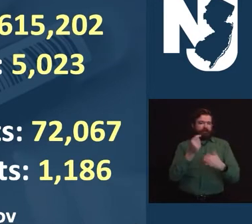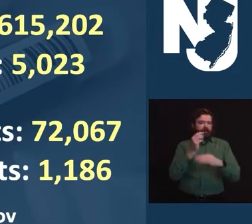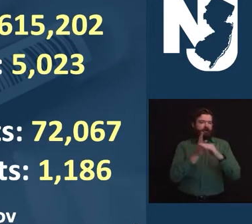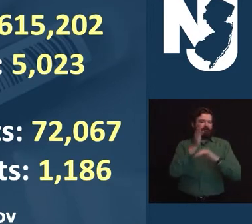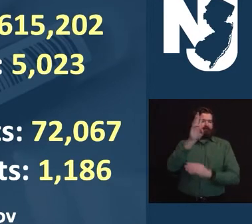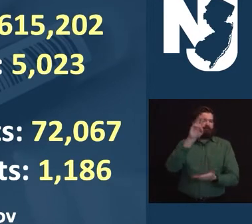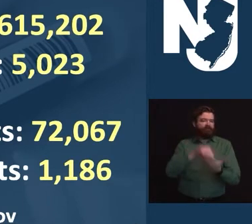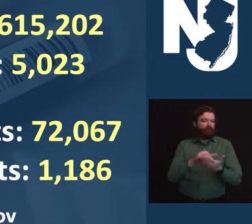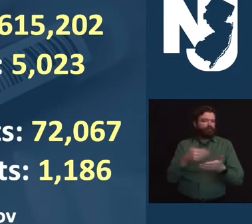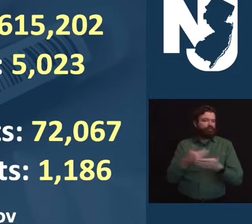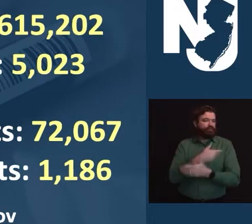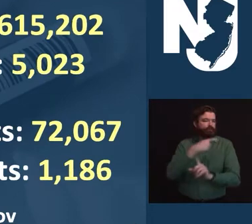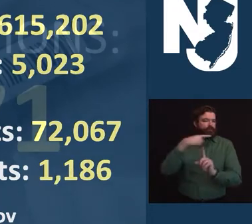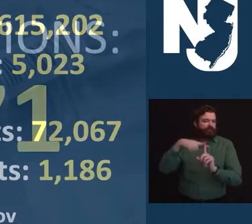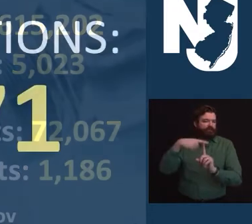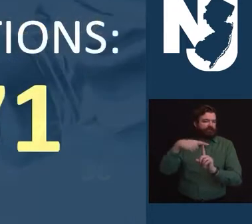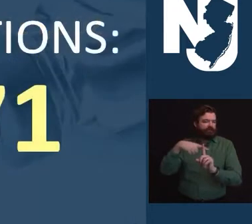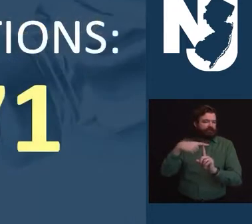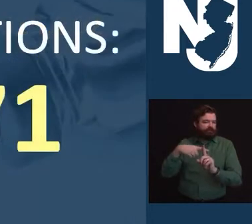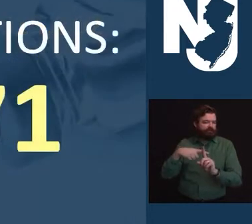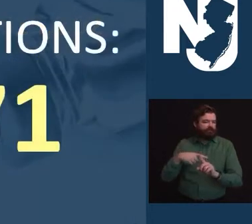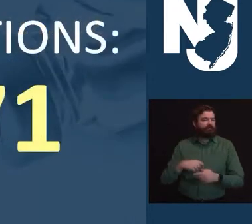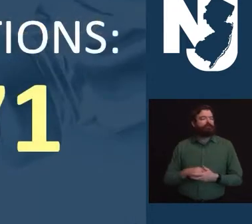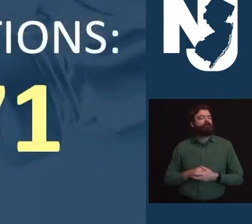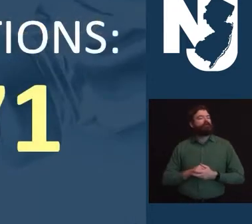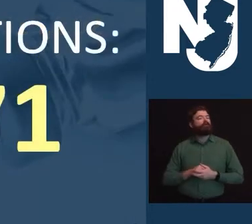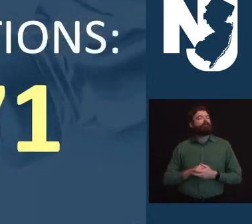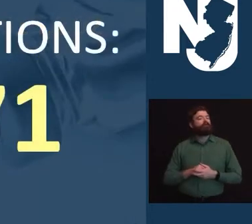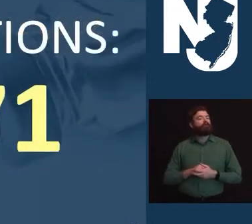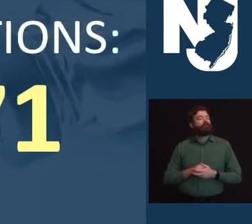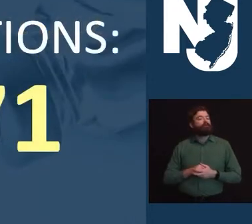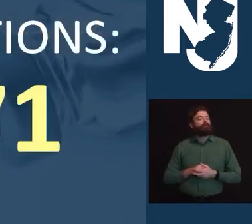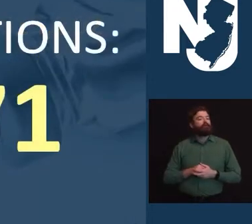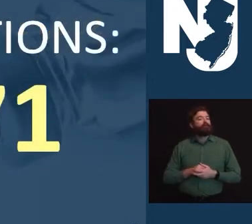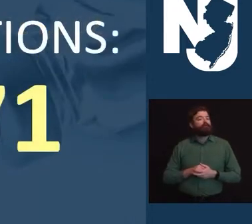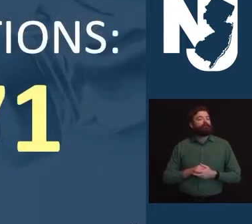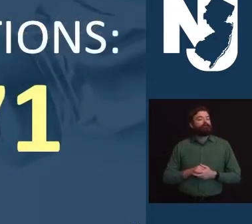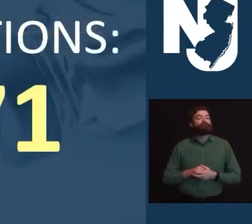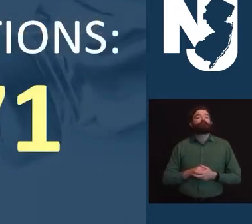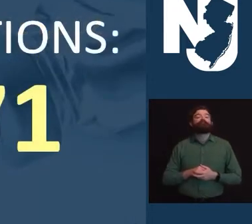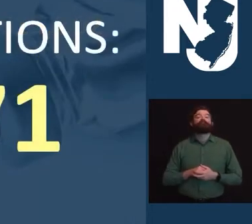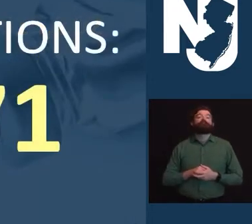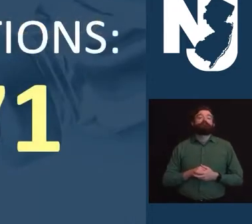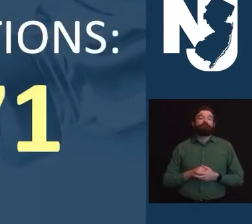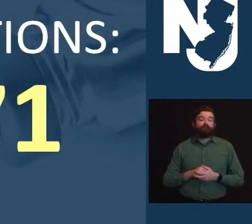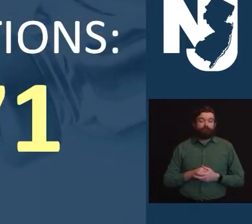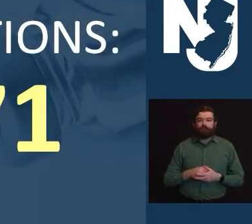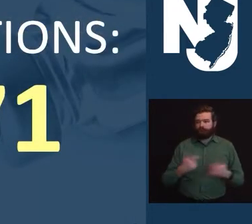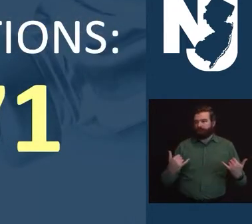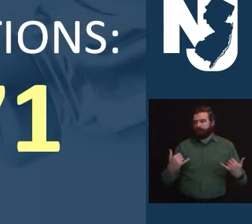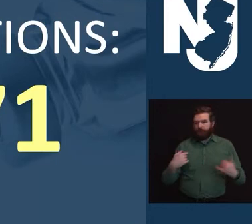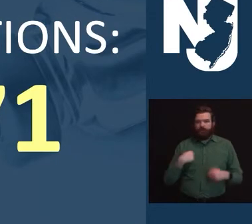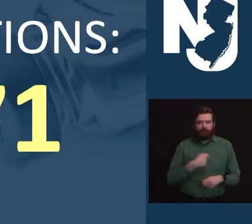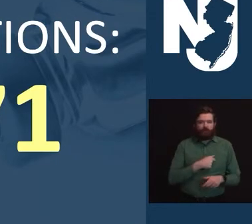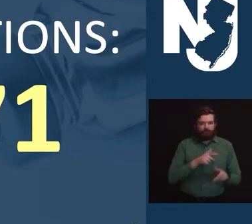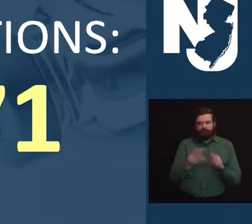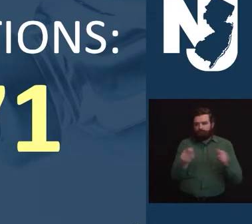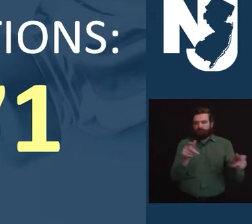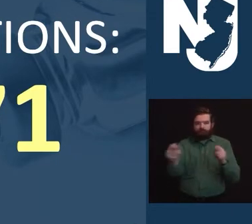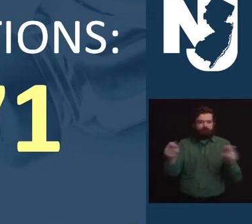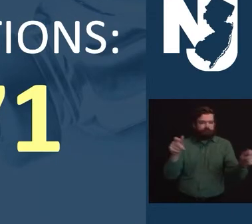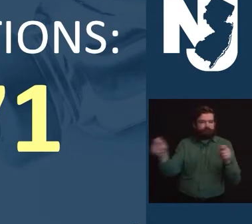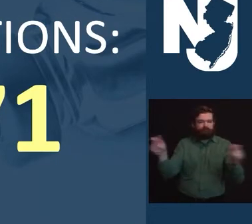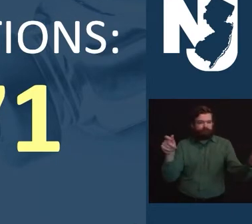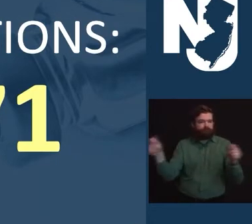687,269. So this is something to be said. We have now put more shots in arms than we have had total cumulative confirmed PCR and